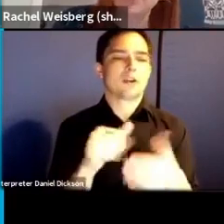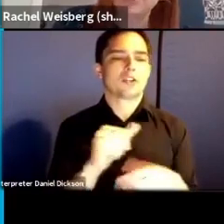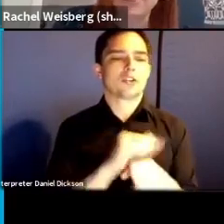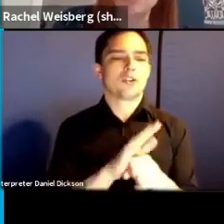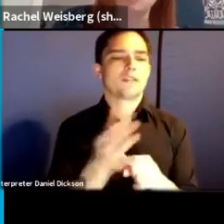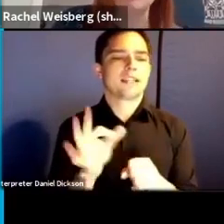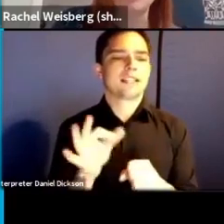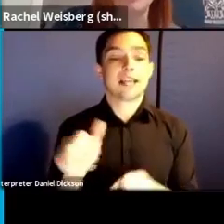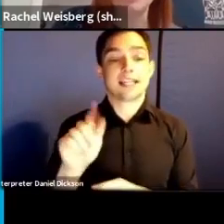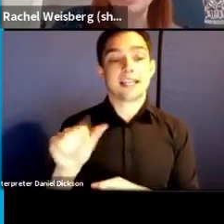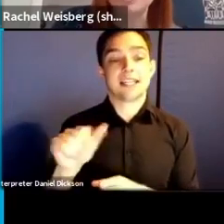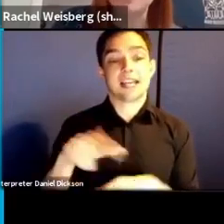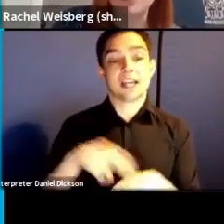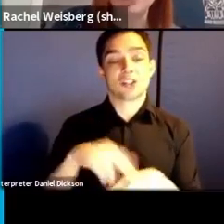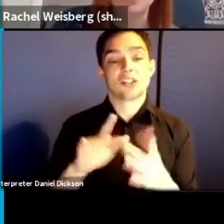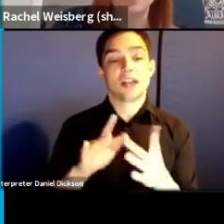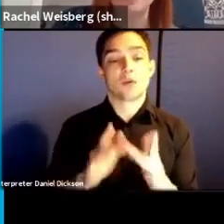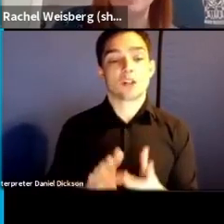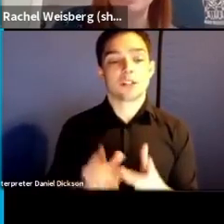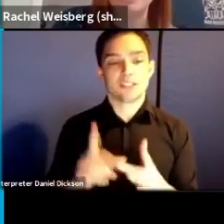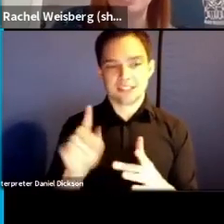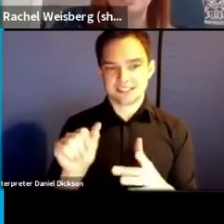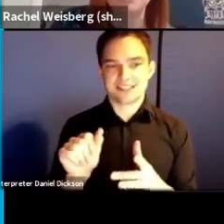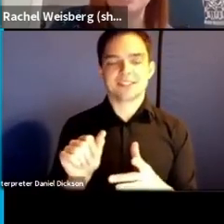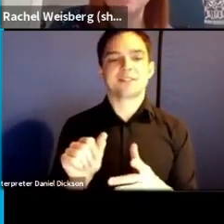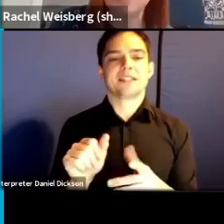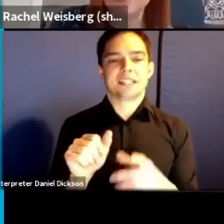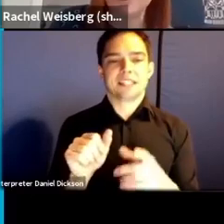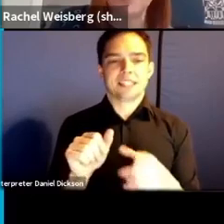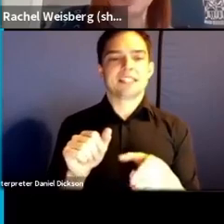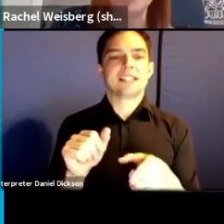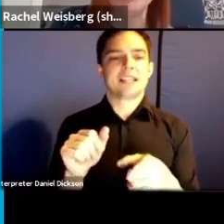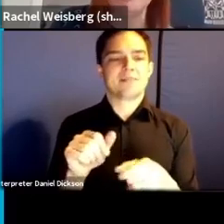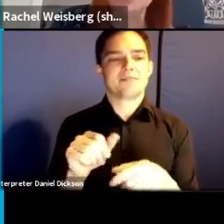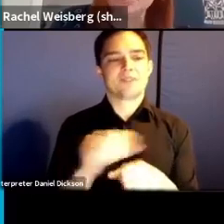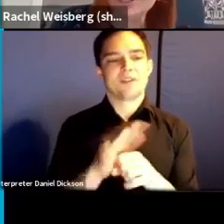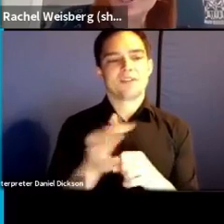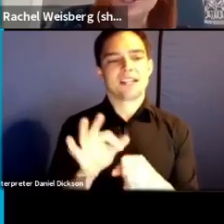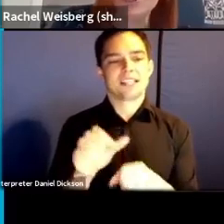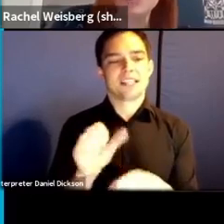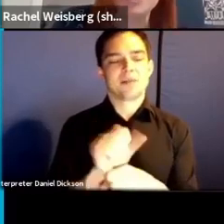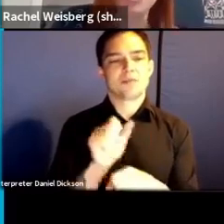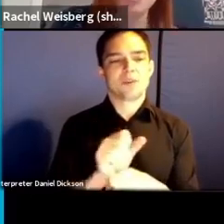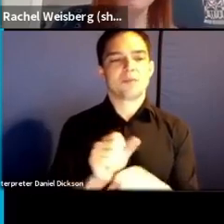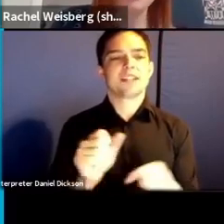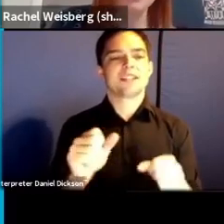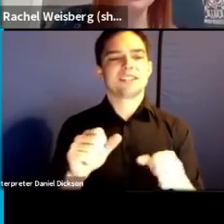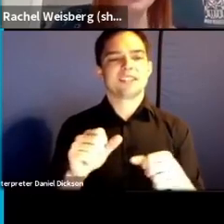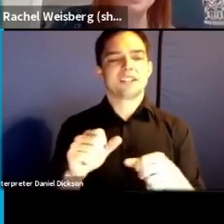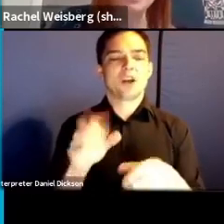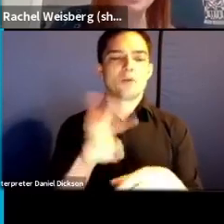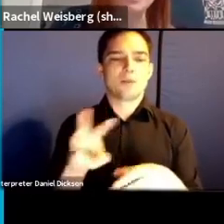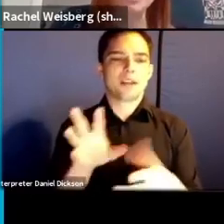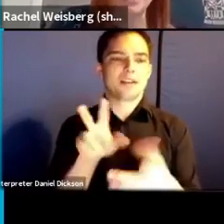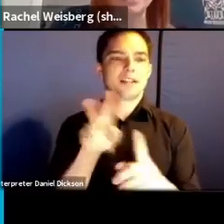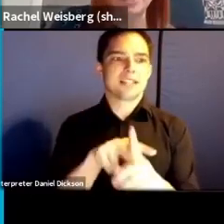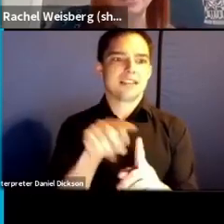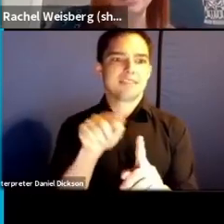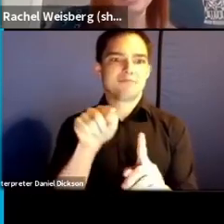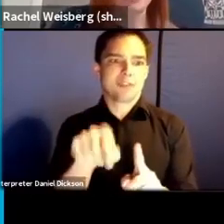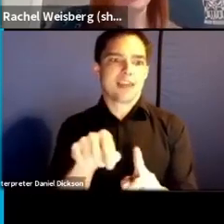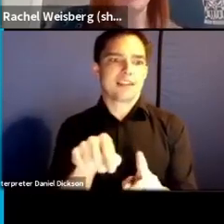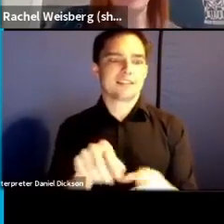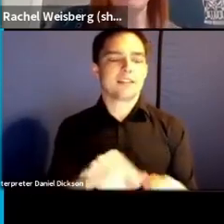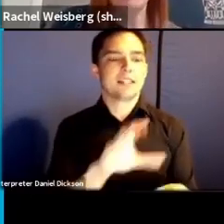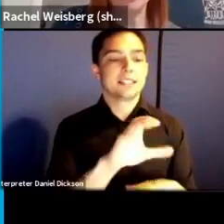National Network has a website, again, devoted to COVID-19, and then a subsection devoted to employment issues. Of course, the CDC, and